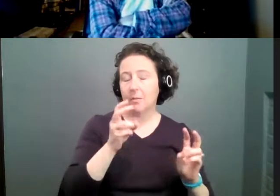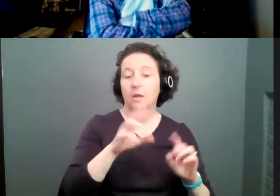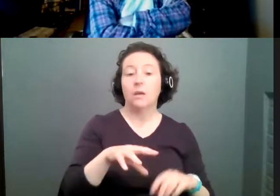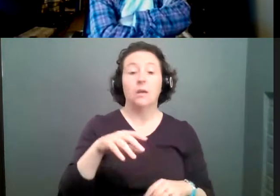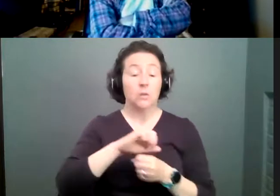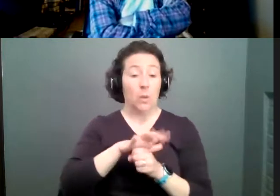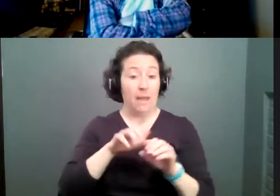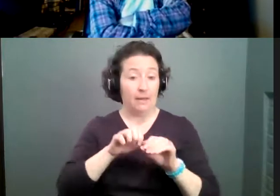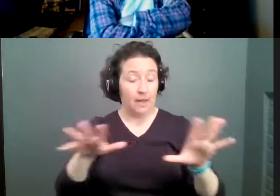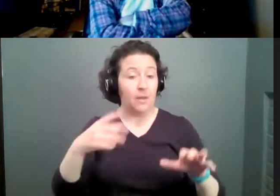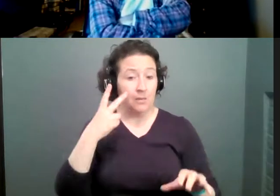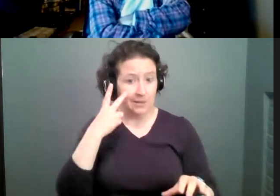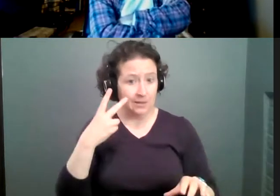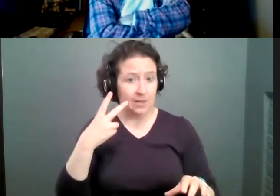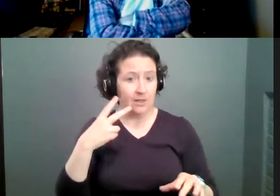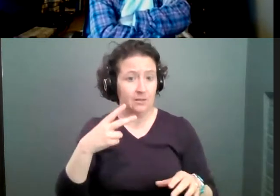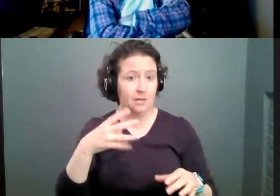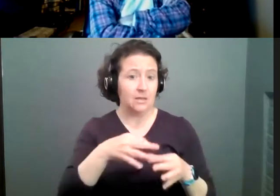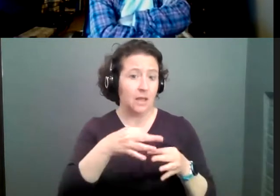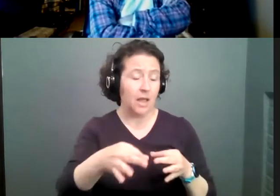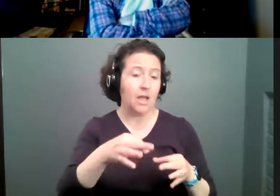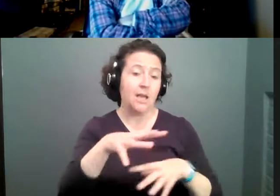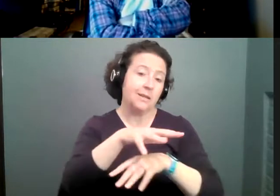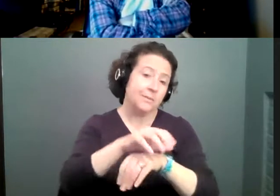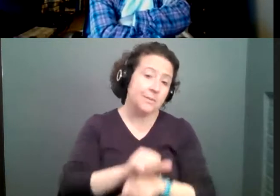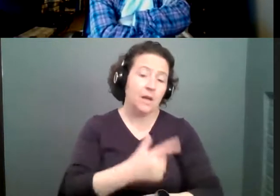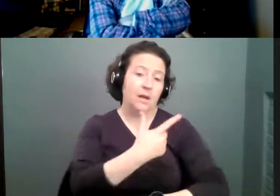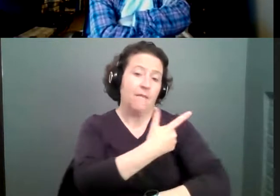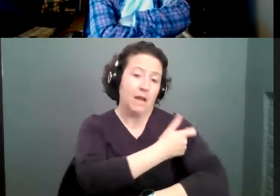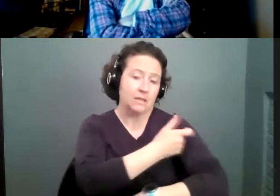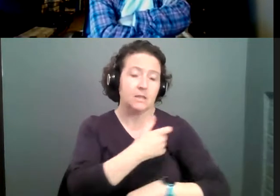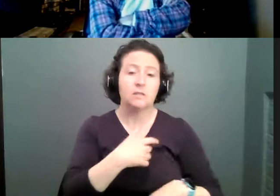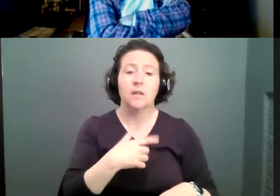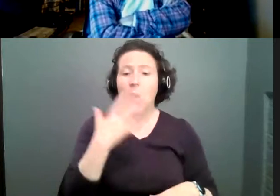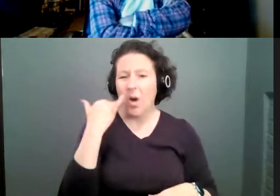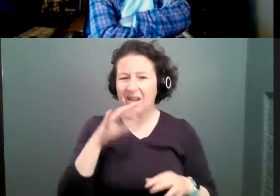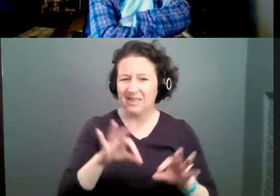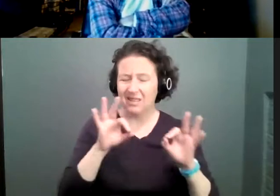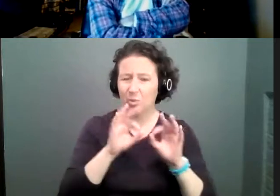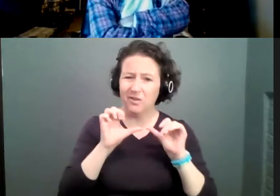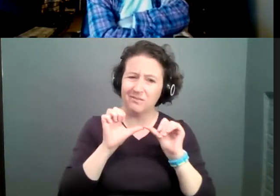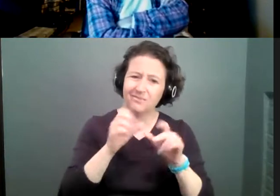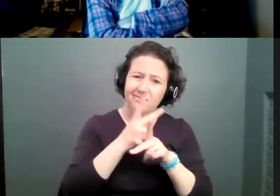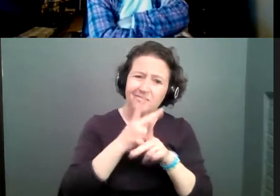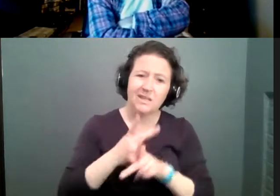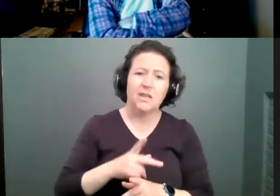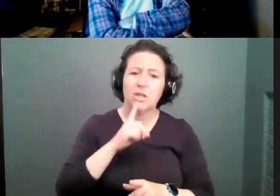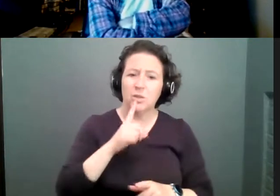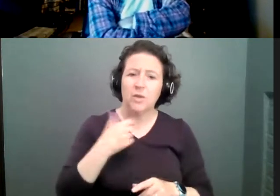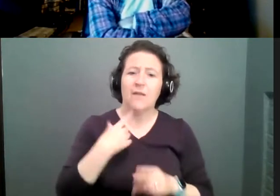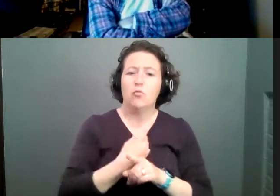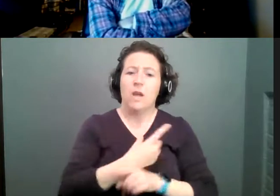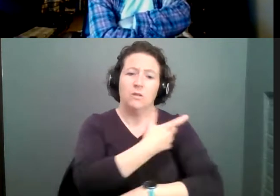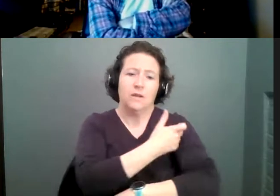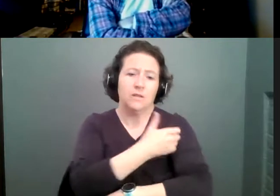we have seen has caused a delay in routine vaccinations. Why is it so important to keep up with routine vaccinations right now?